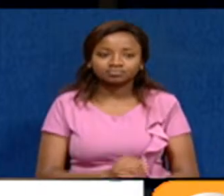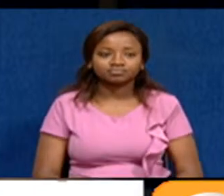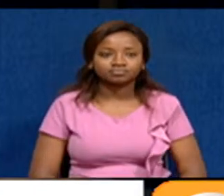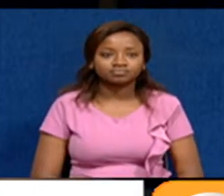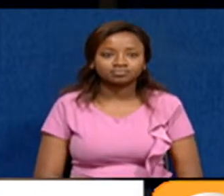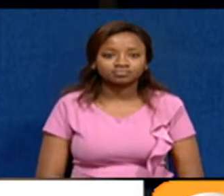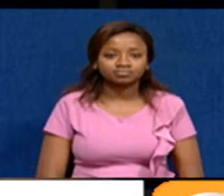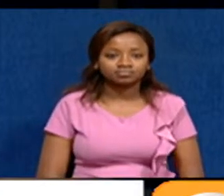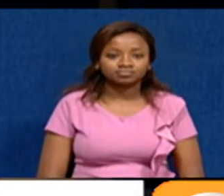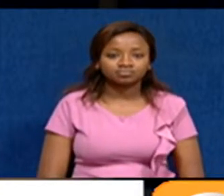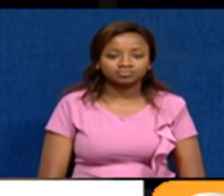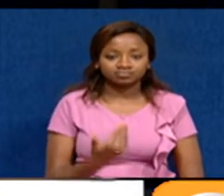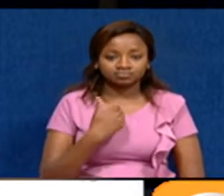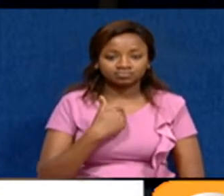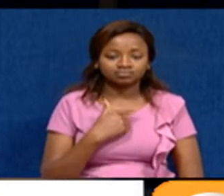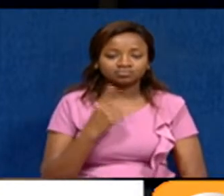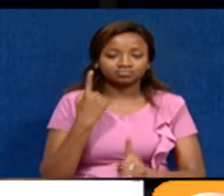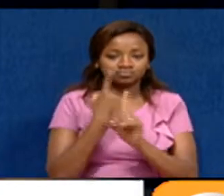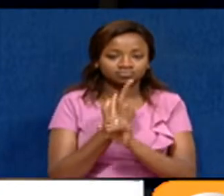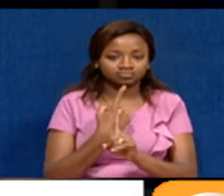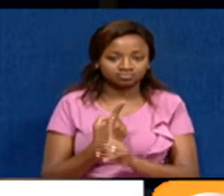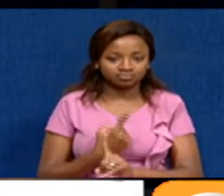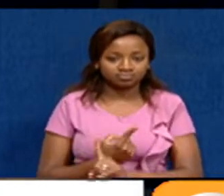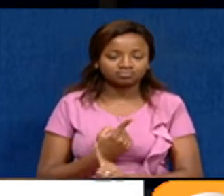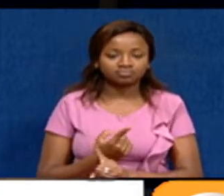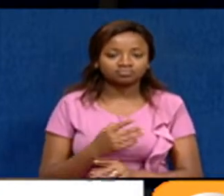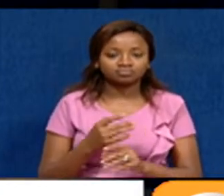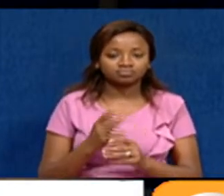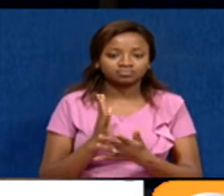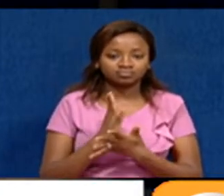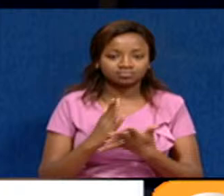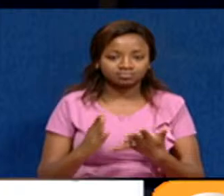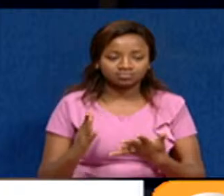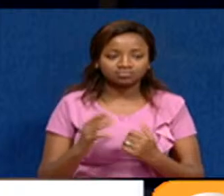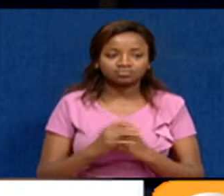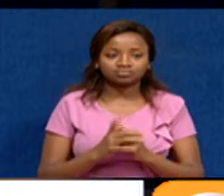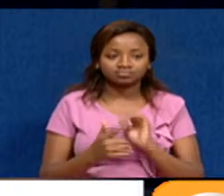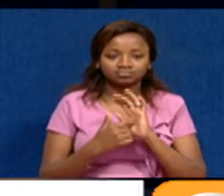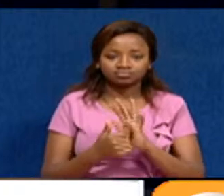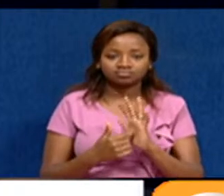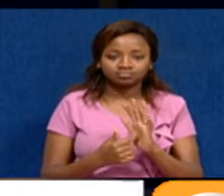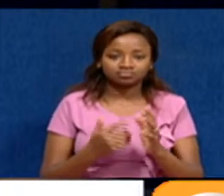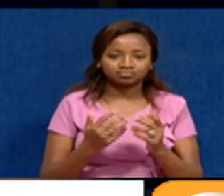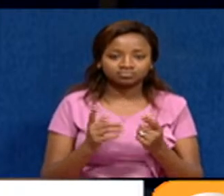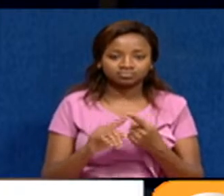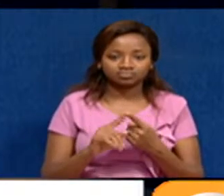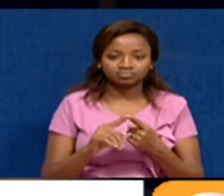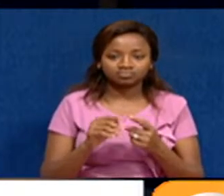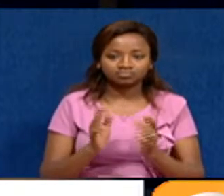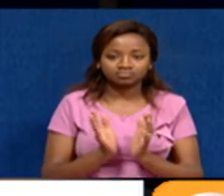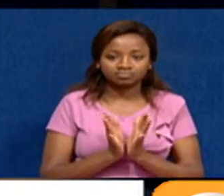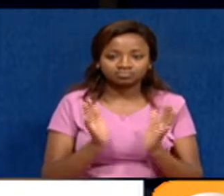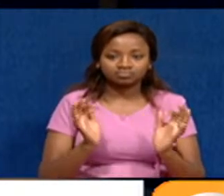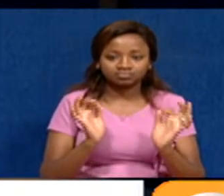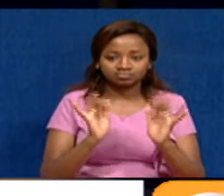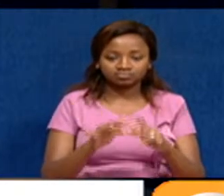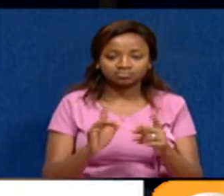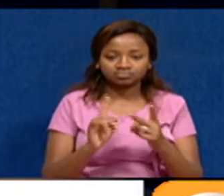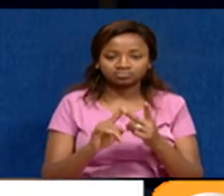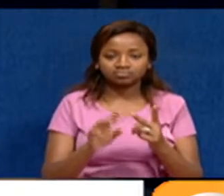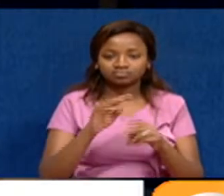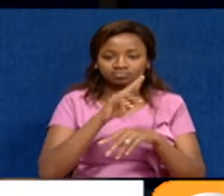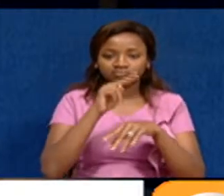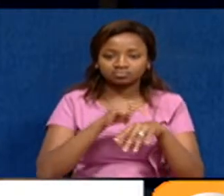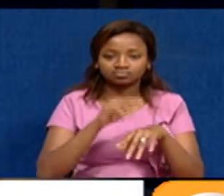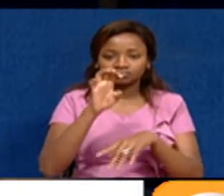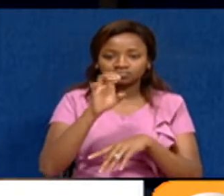is comprised of several bodies. That's correct. We have, for instance, the General Assembly, We have the National Executive Committee.